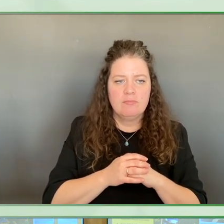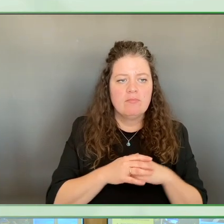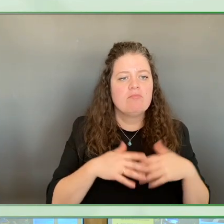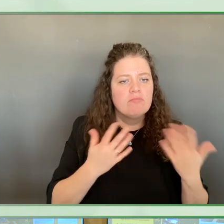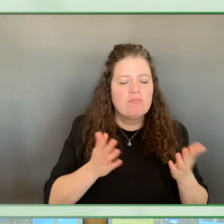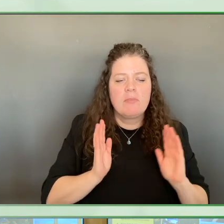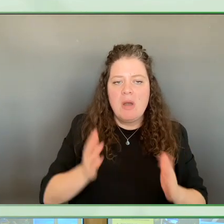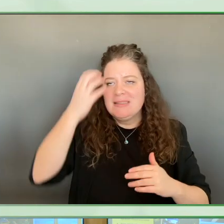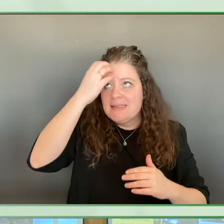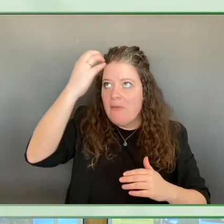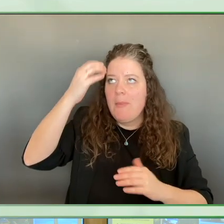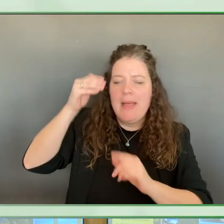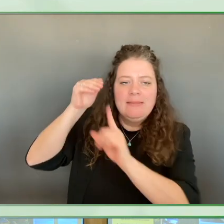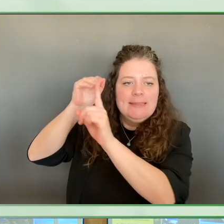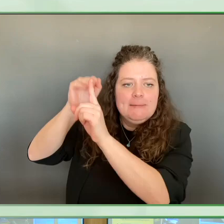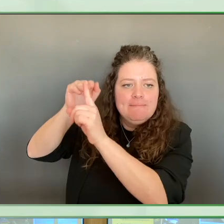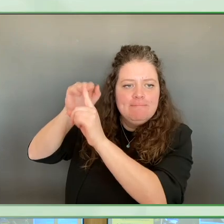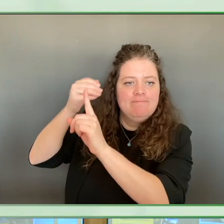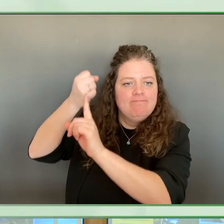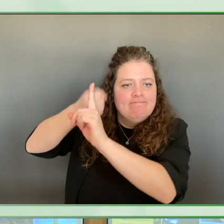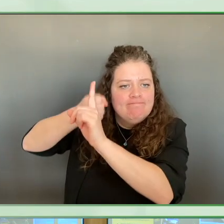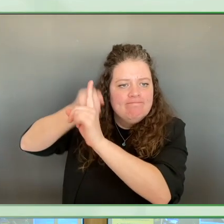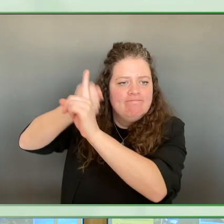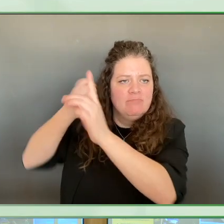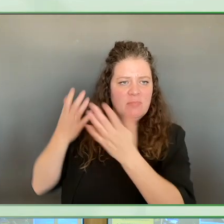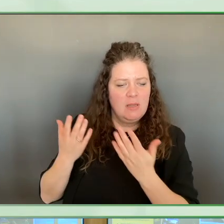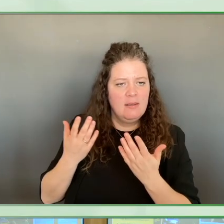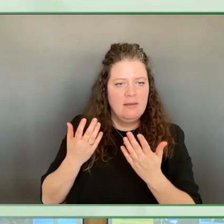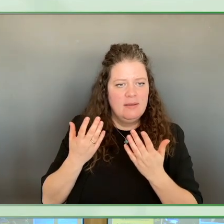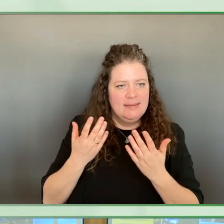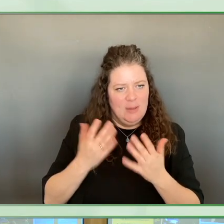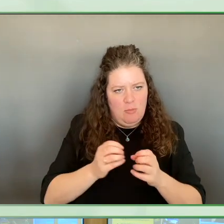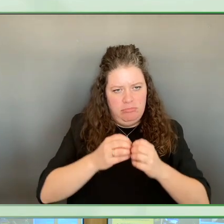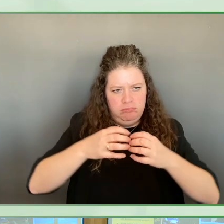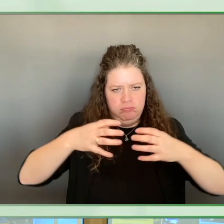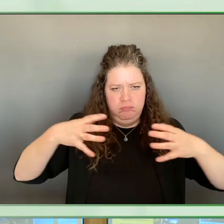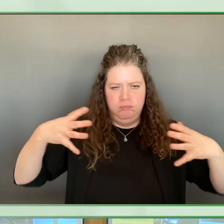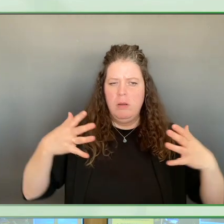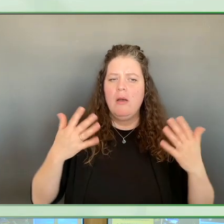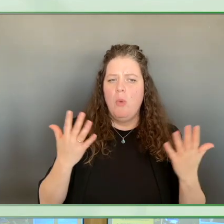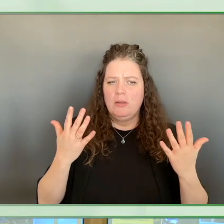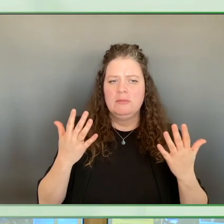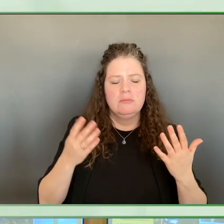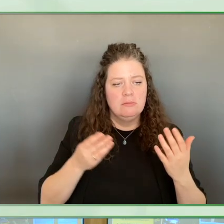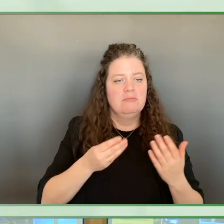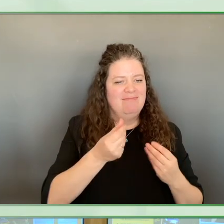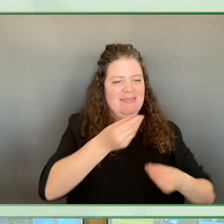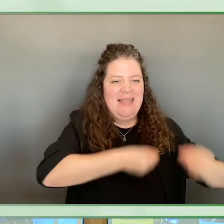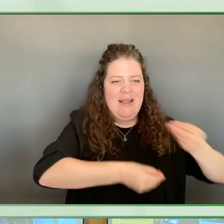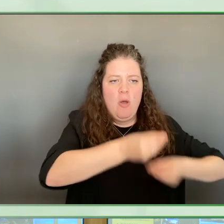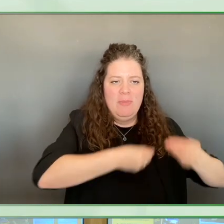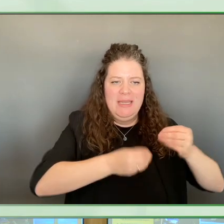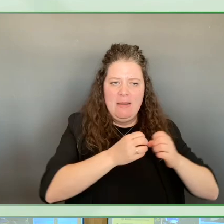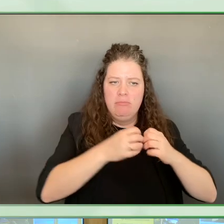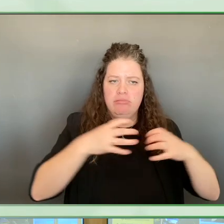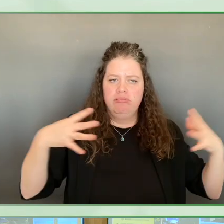too, where most of the scale is, which means they will not have the advantage of the economies of scale, and they